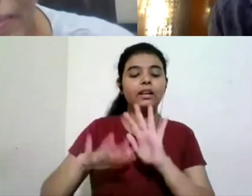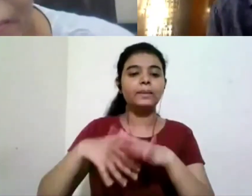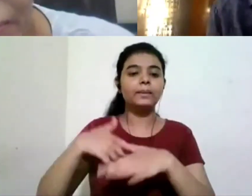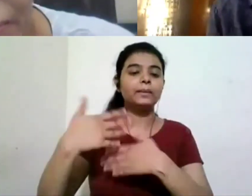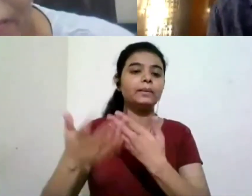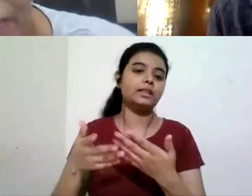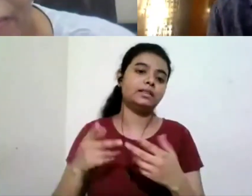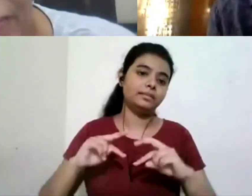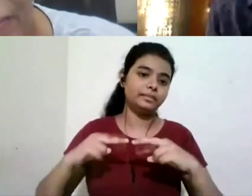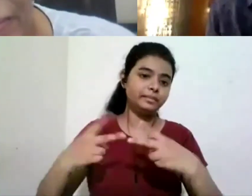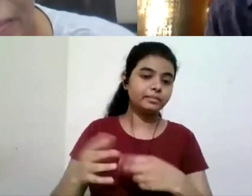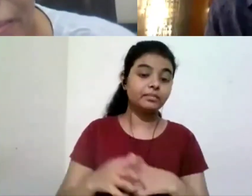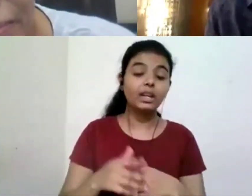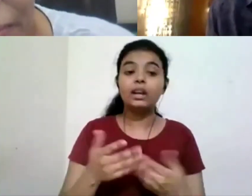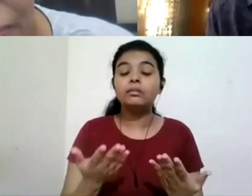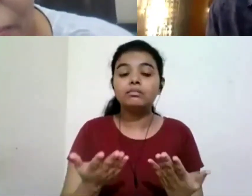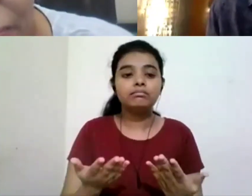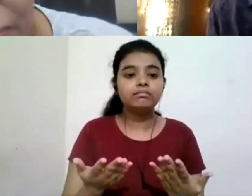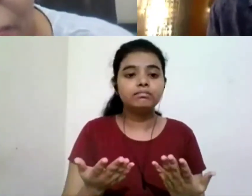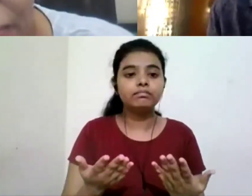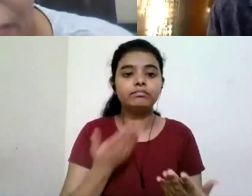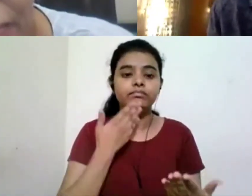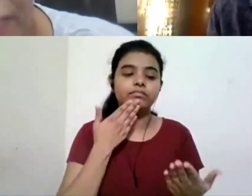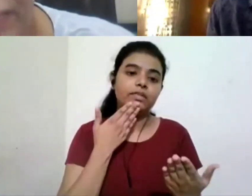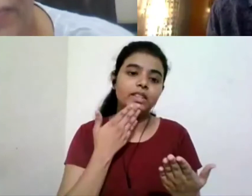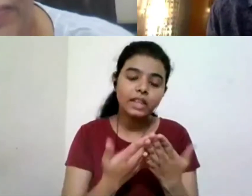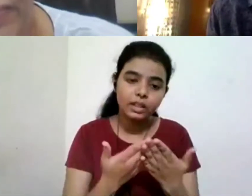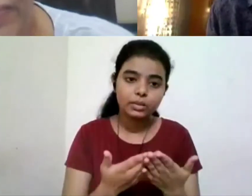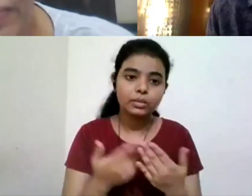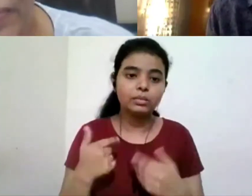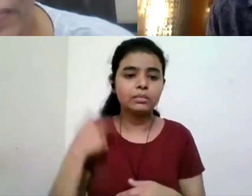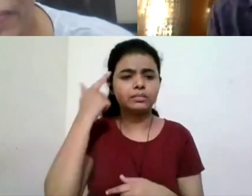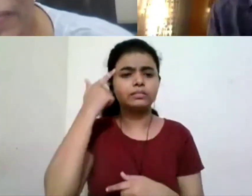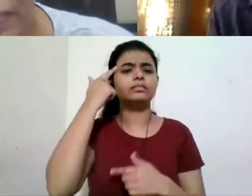you, and that's give me a sense of